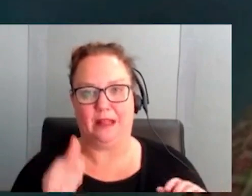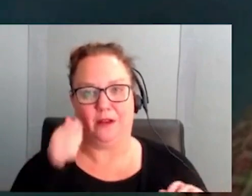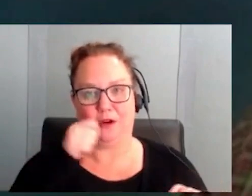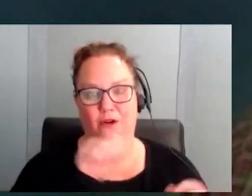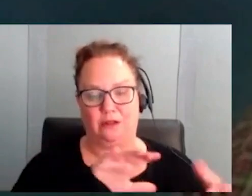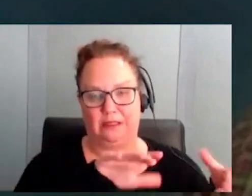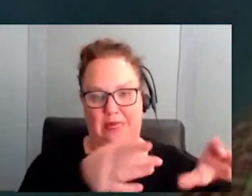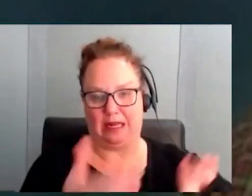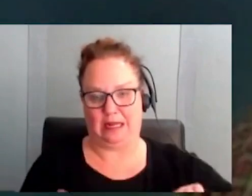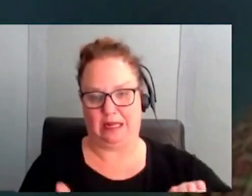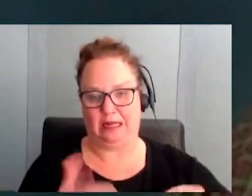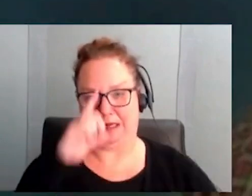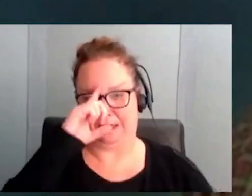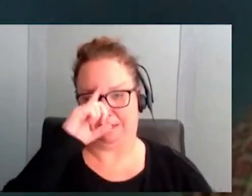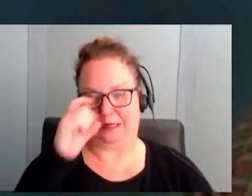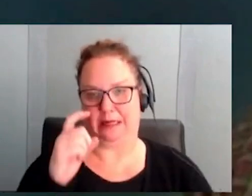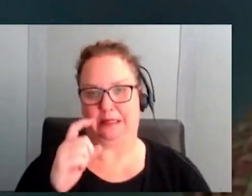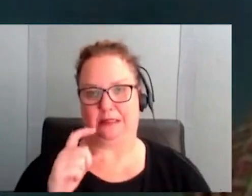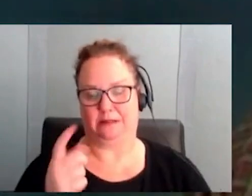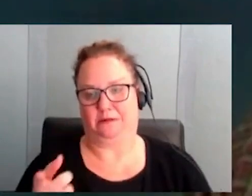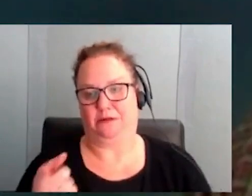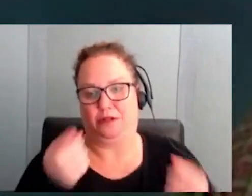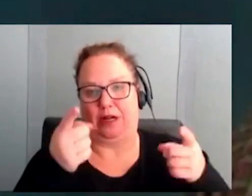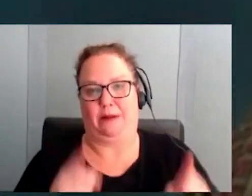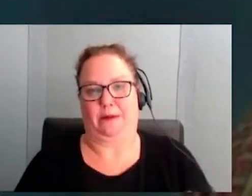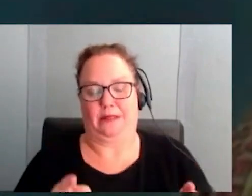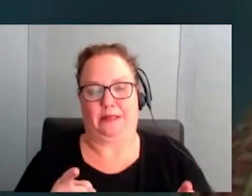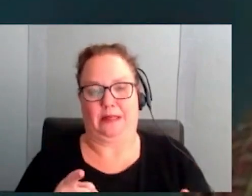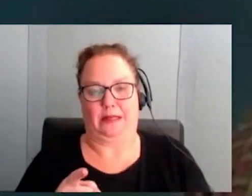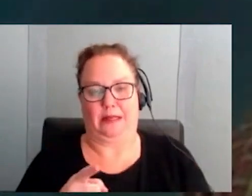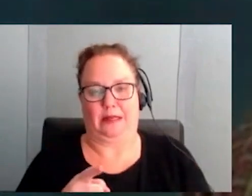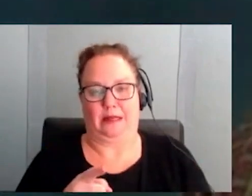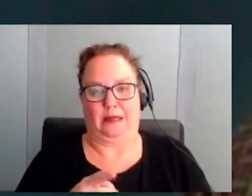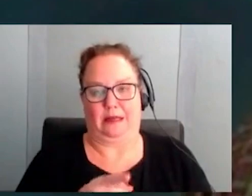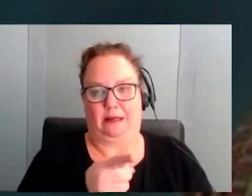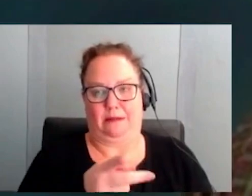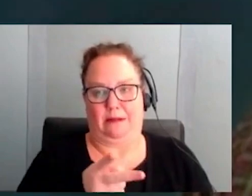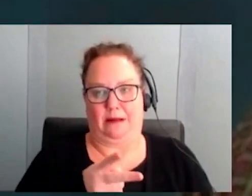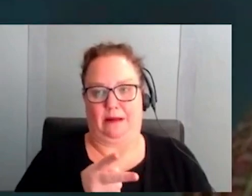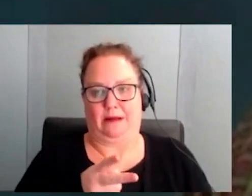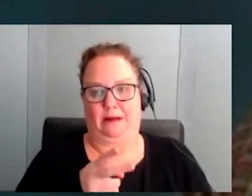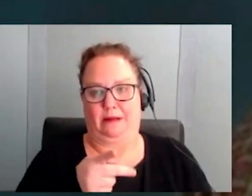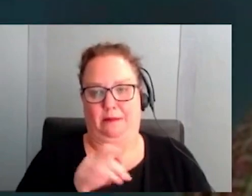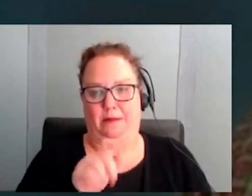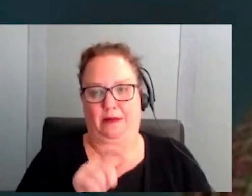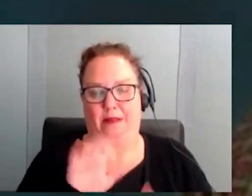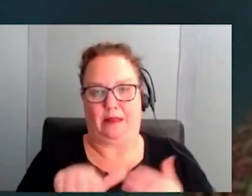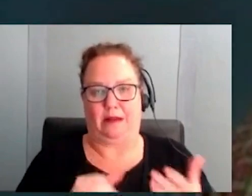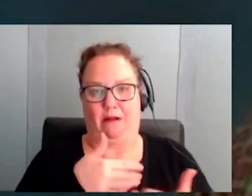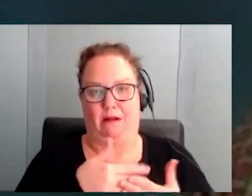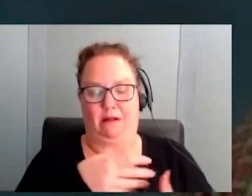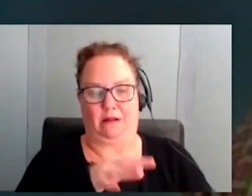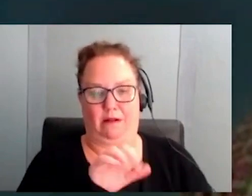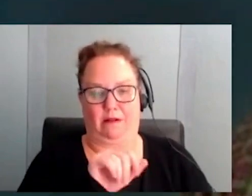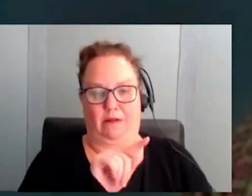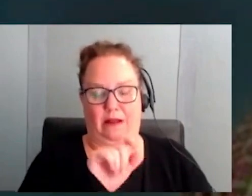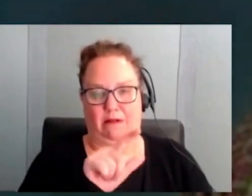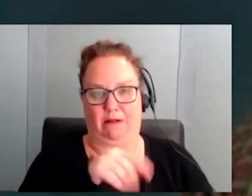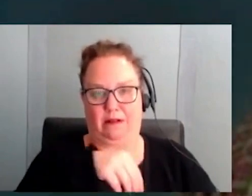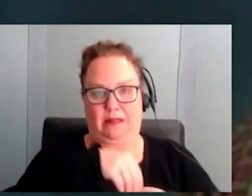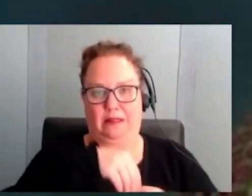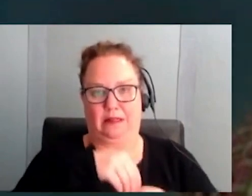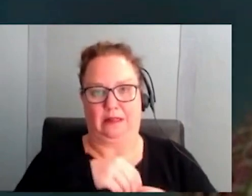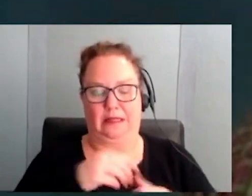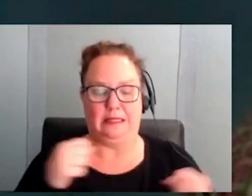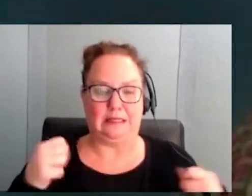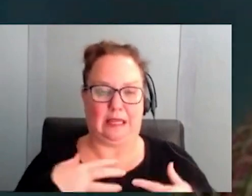died because she just happened to take the portion of the tablet that had all the fentanyl in it, and it's